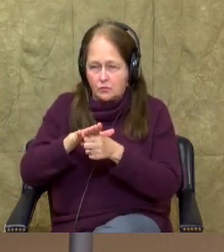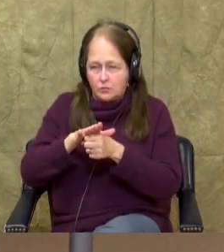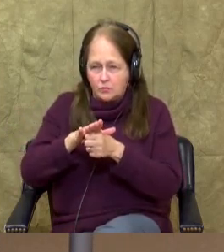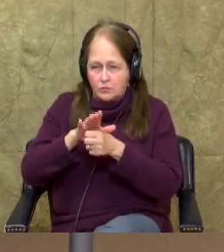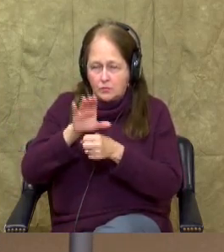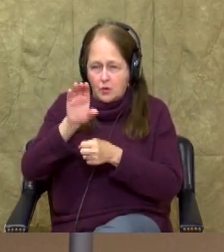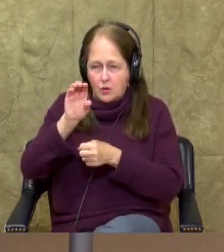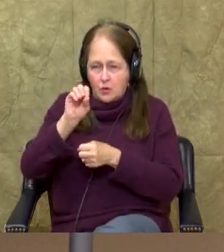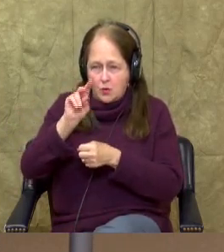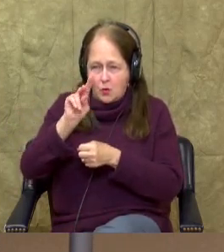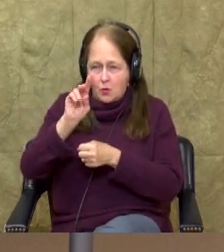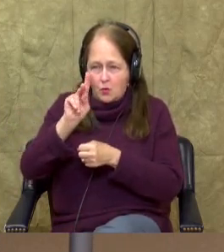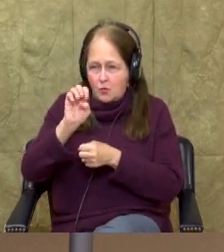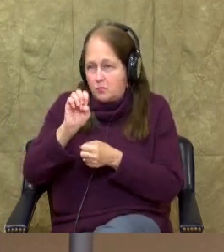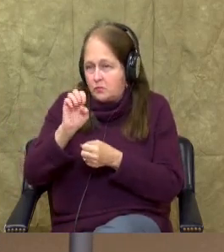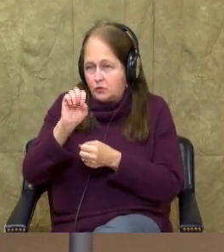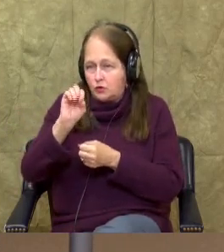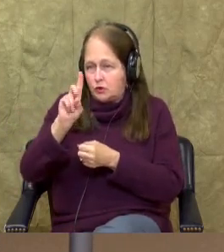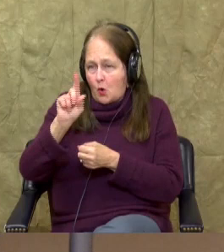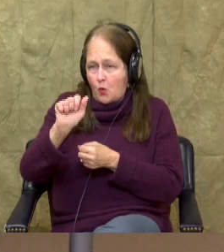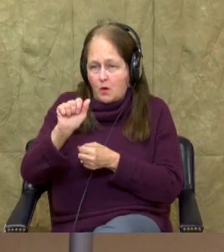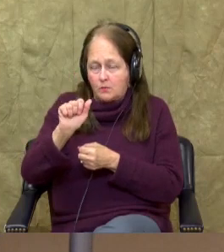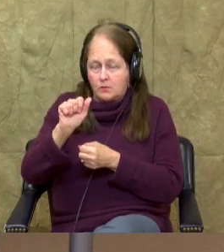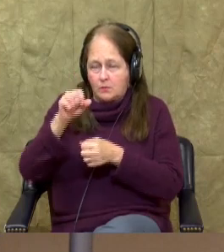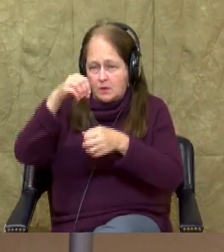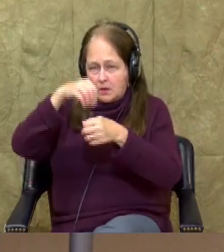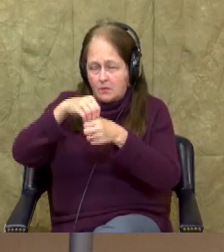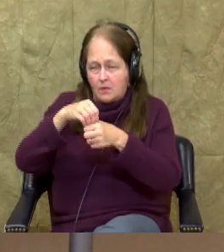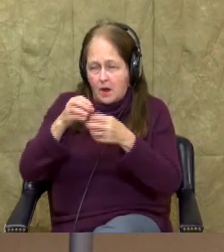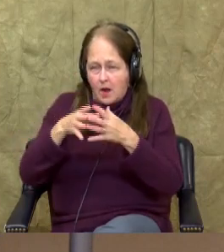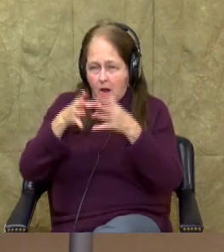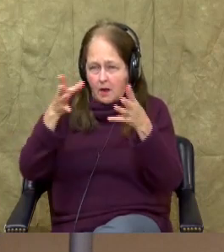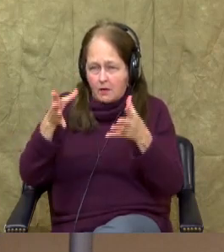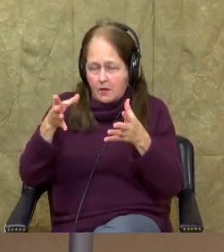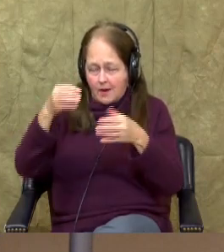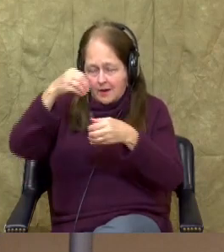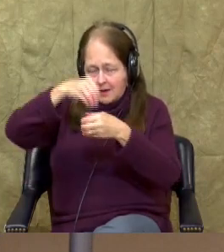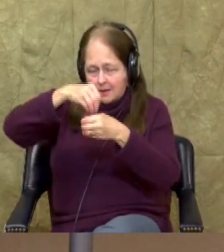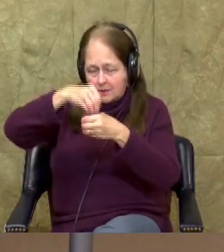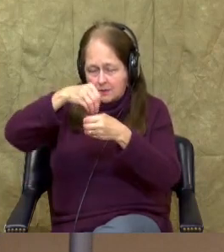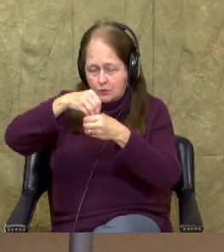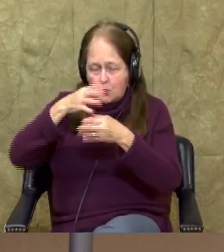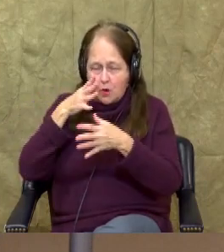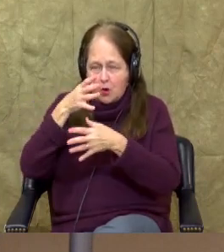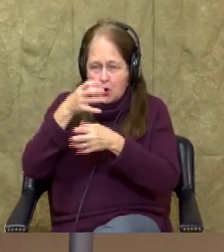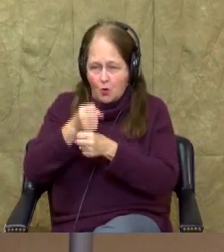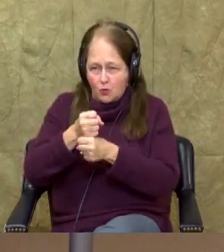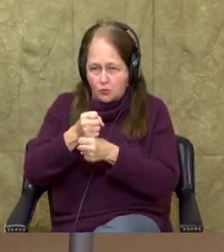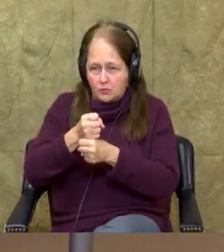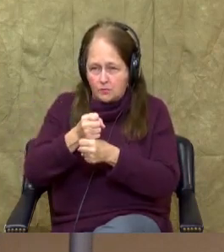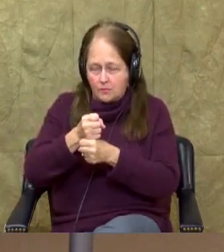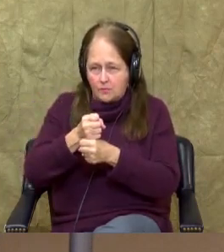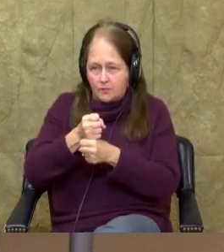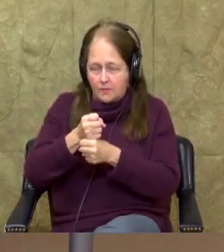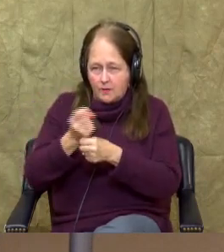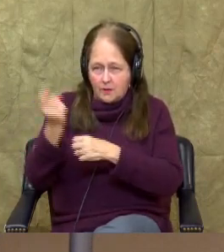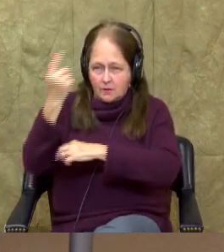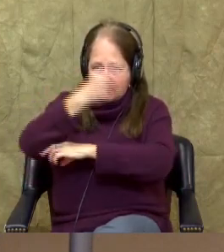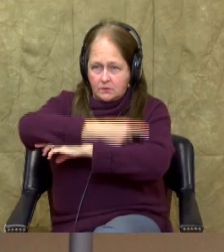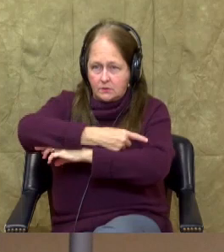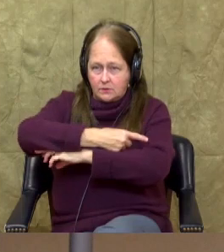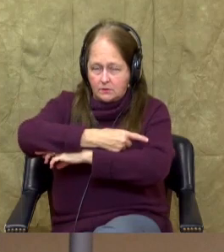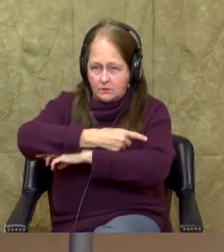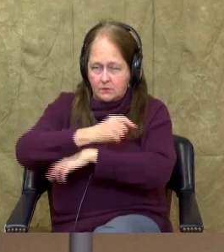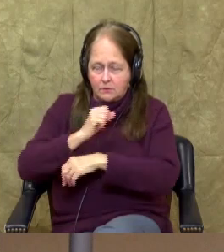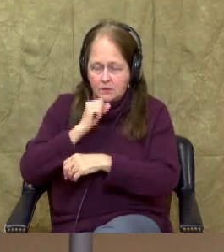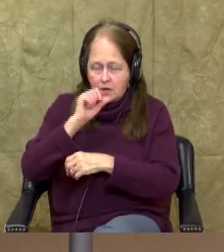make it so that all of the soda will fit inside. It's how much the inside will hold. Today, we're not going to deal with